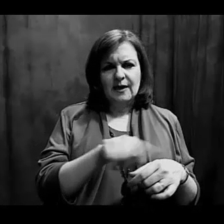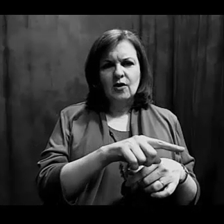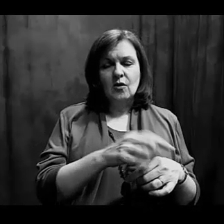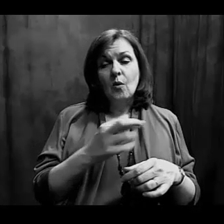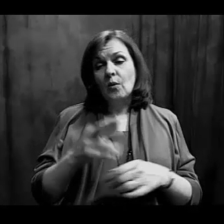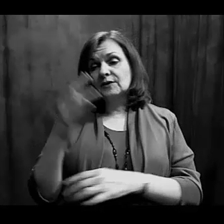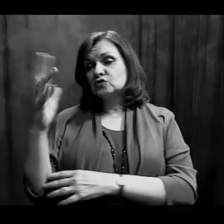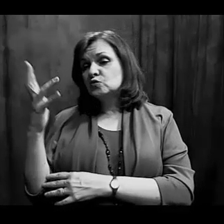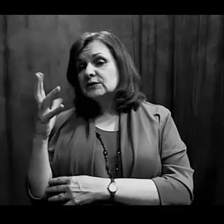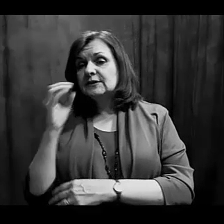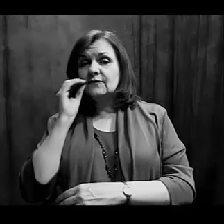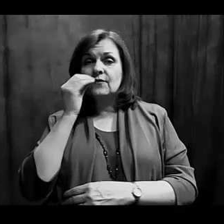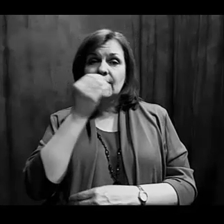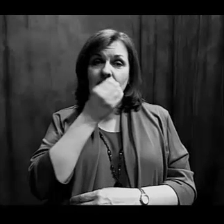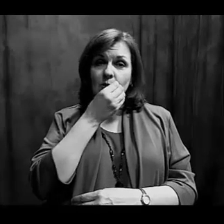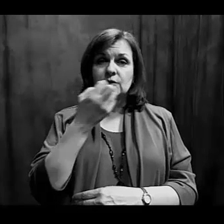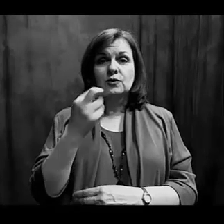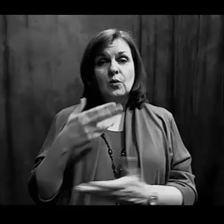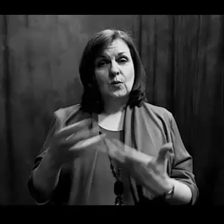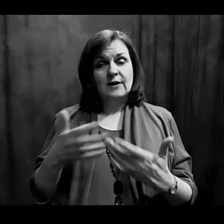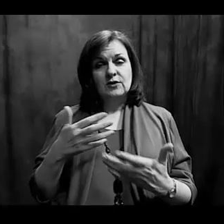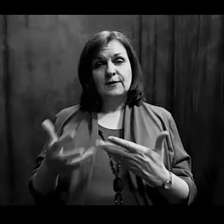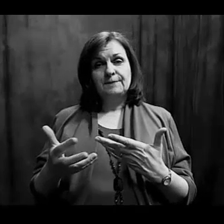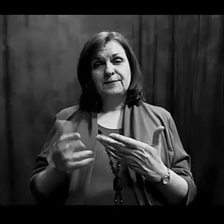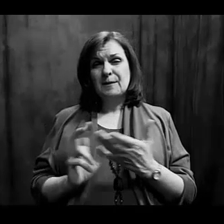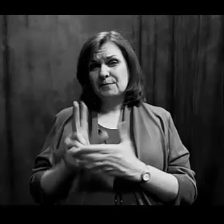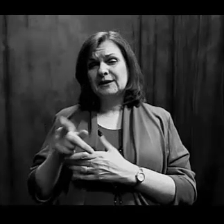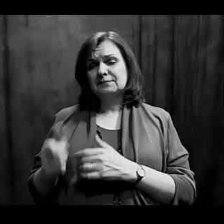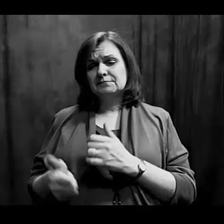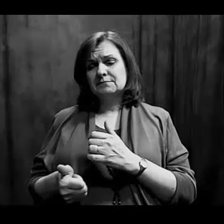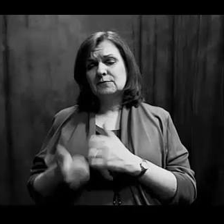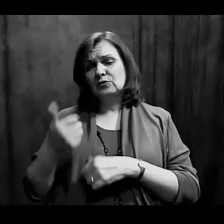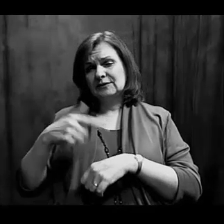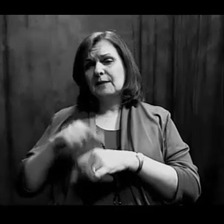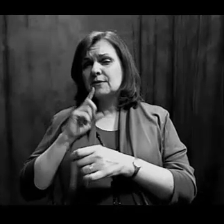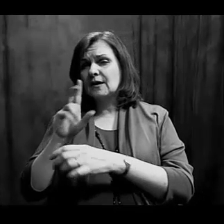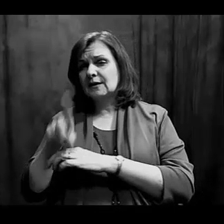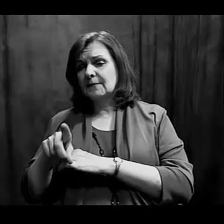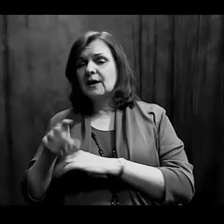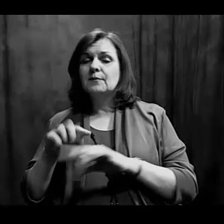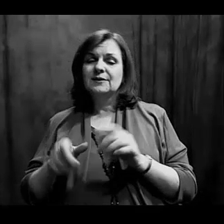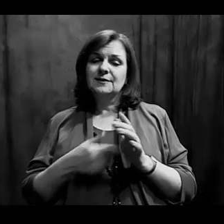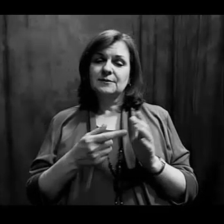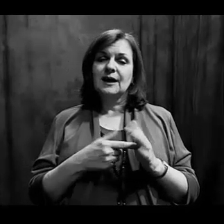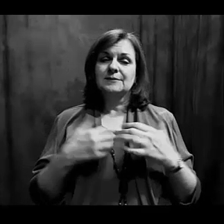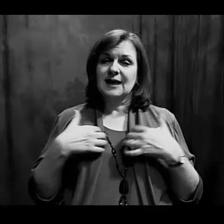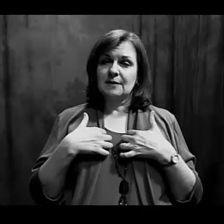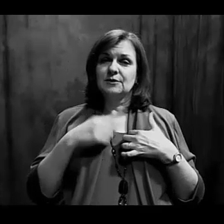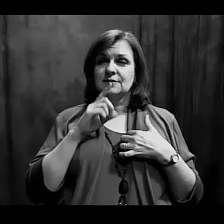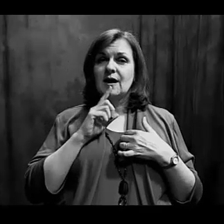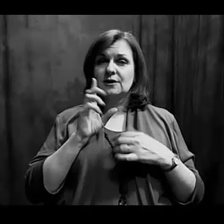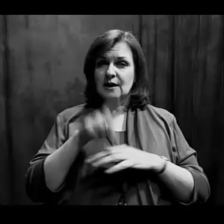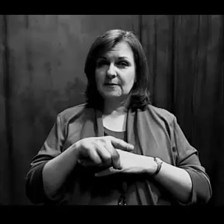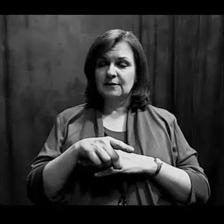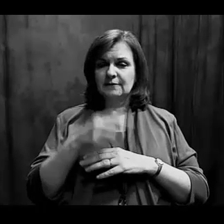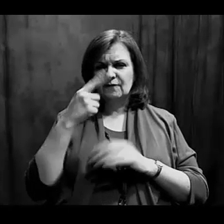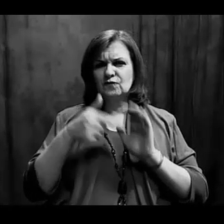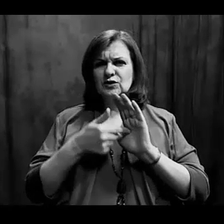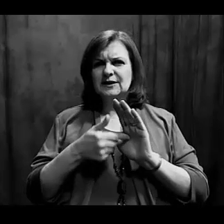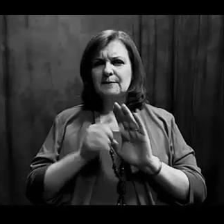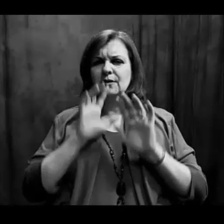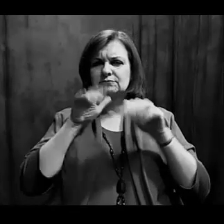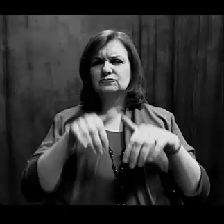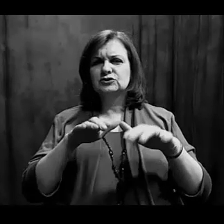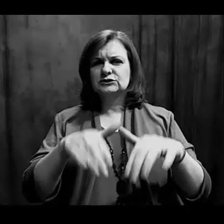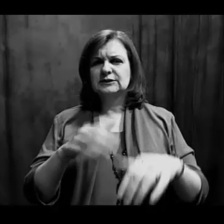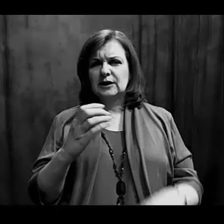any ecological system, or trees, or flowers, or whatever. But we can look at animals as being dominant.